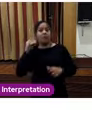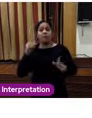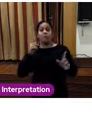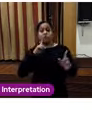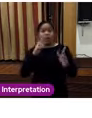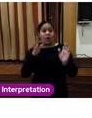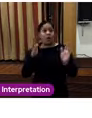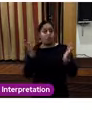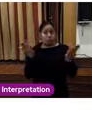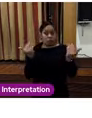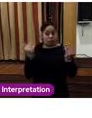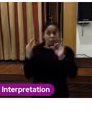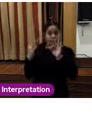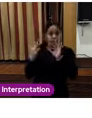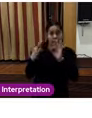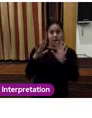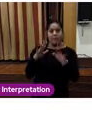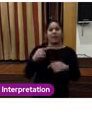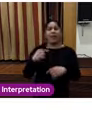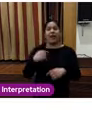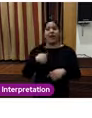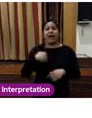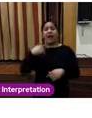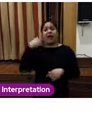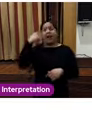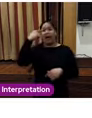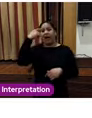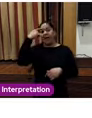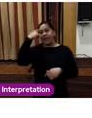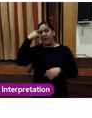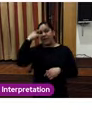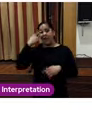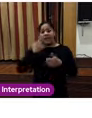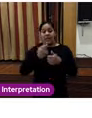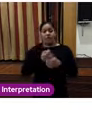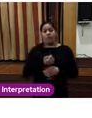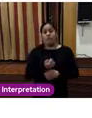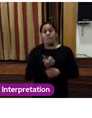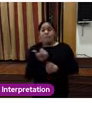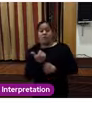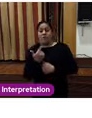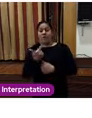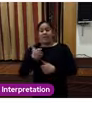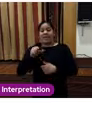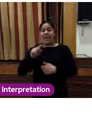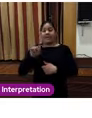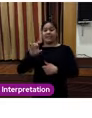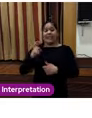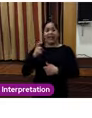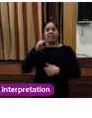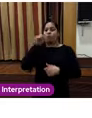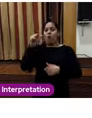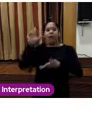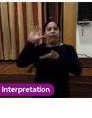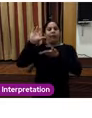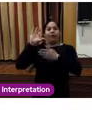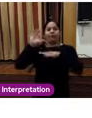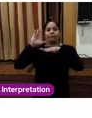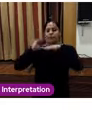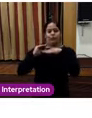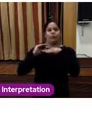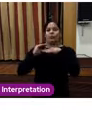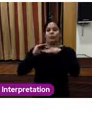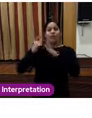but I feel like that's not actually what drives the price down. So what we should be doing is that we should